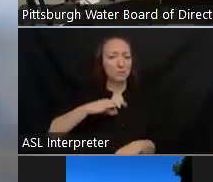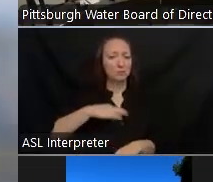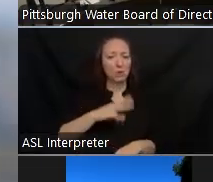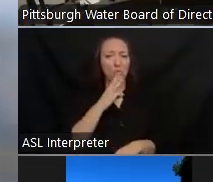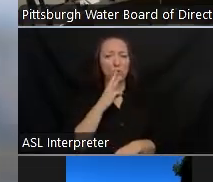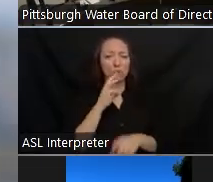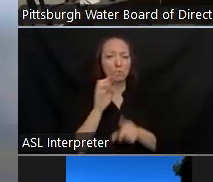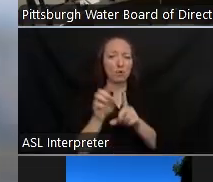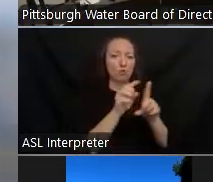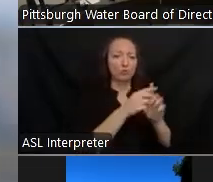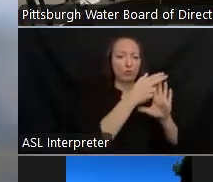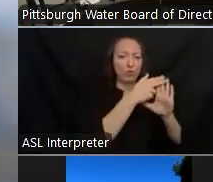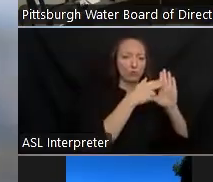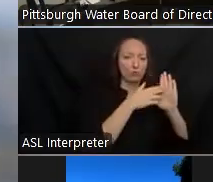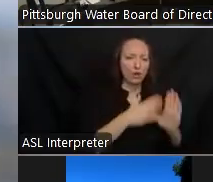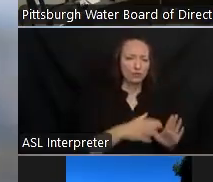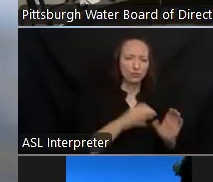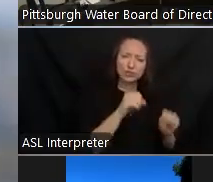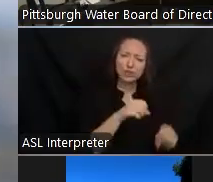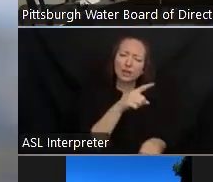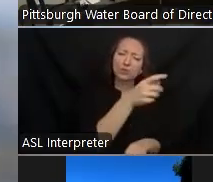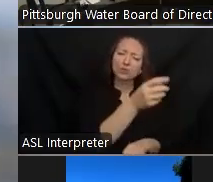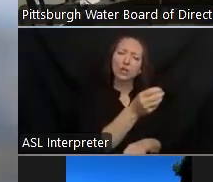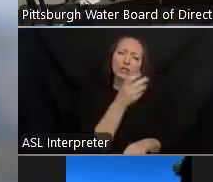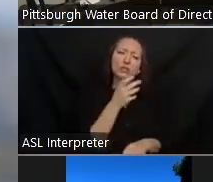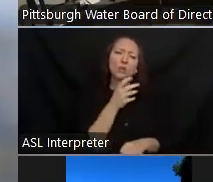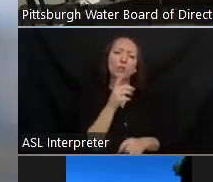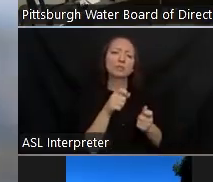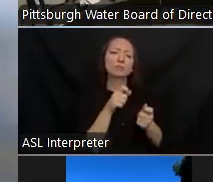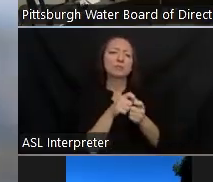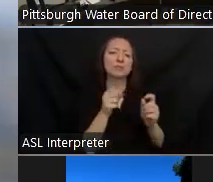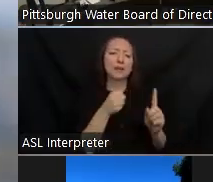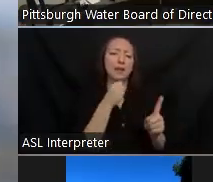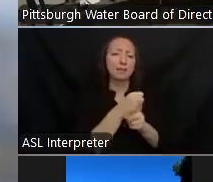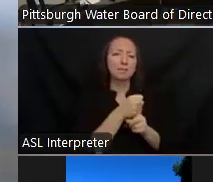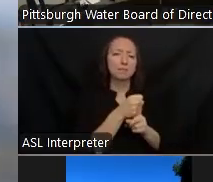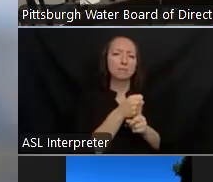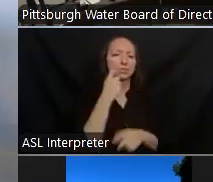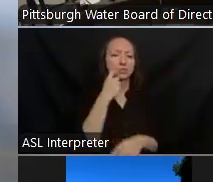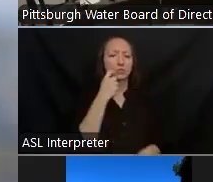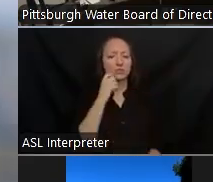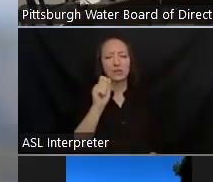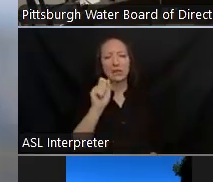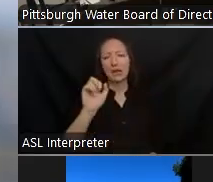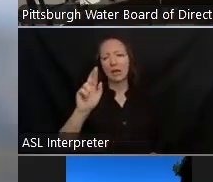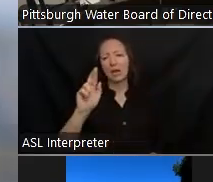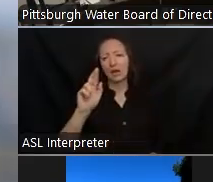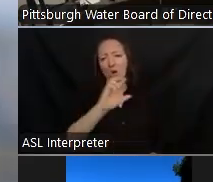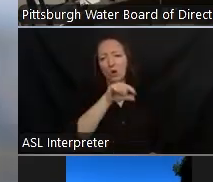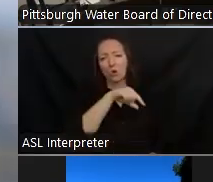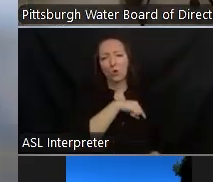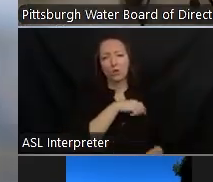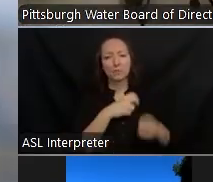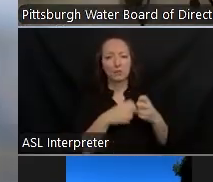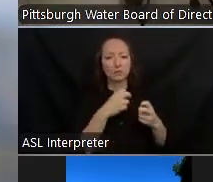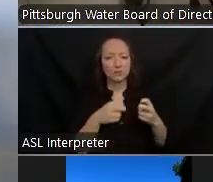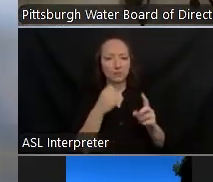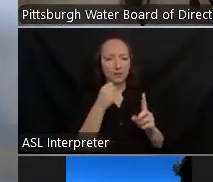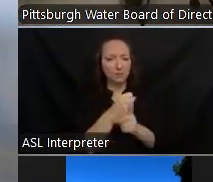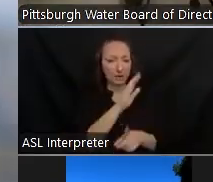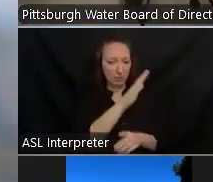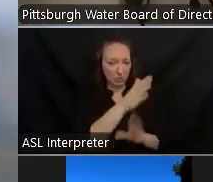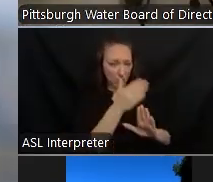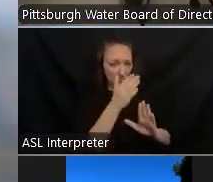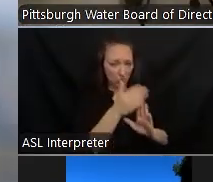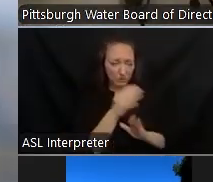you say what impacts, if any, the recent air quality problems had on your operations? Yeah, certainly. So,